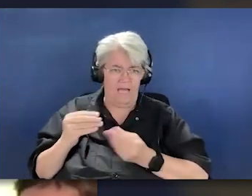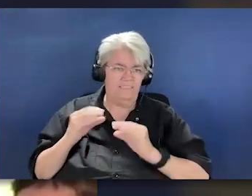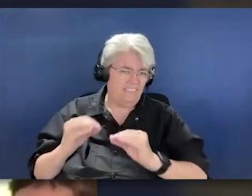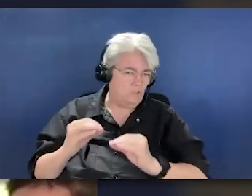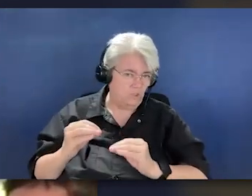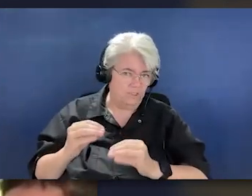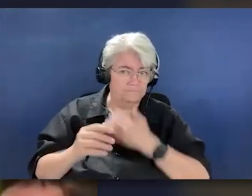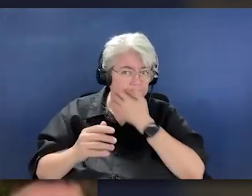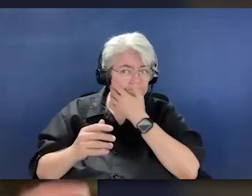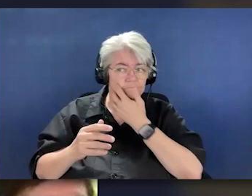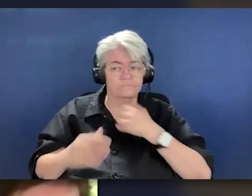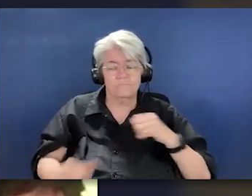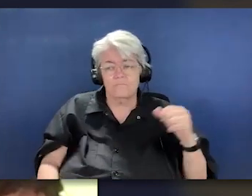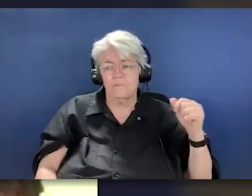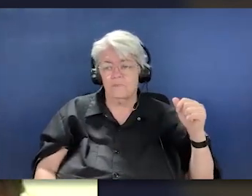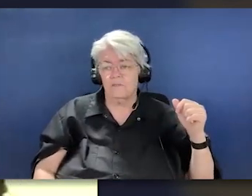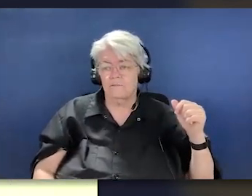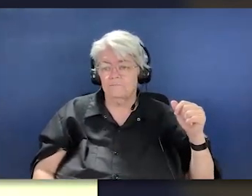be able to share about that?